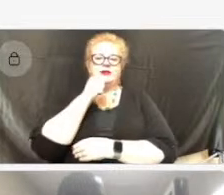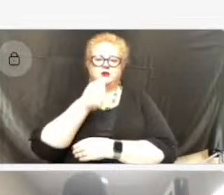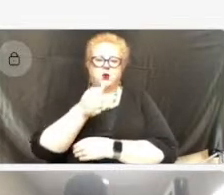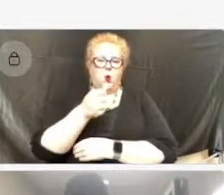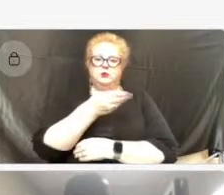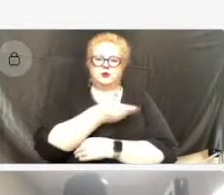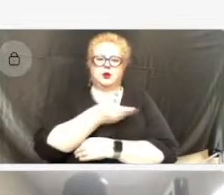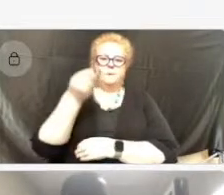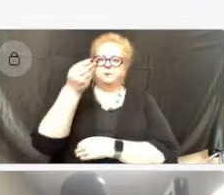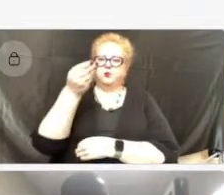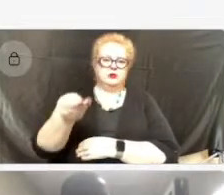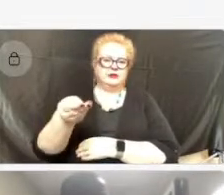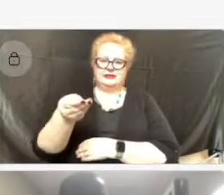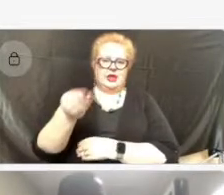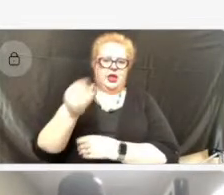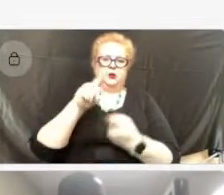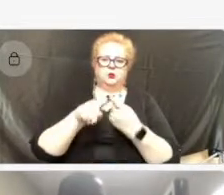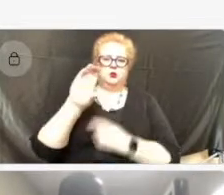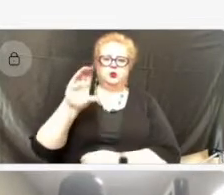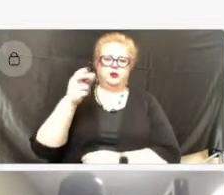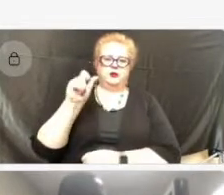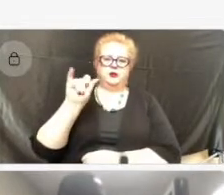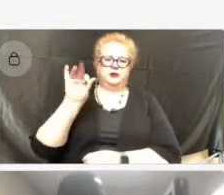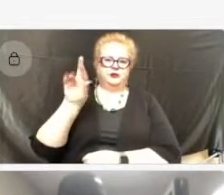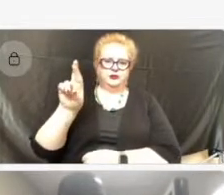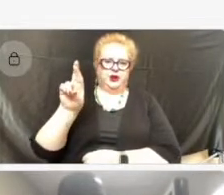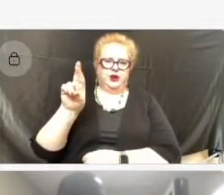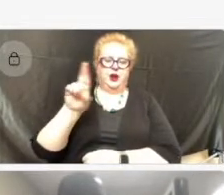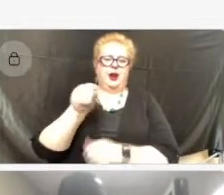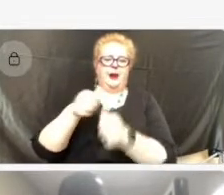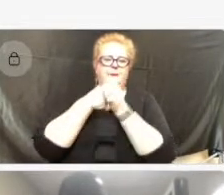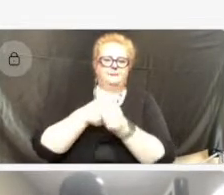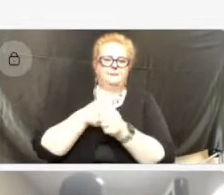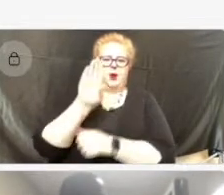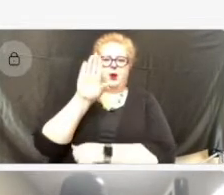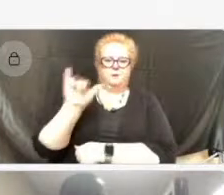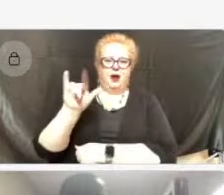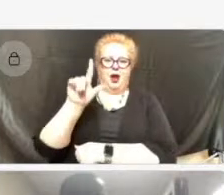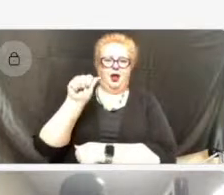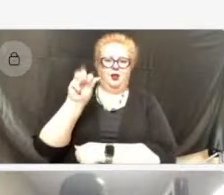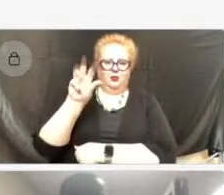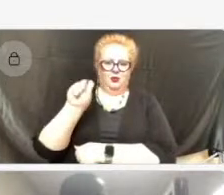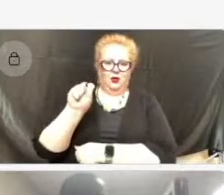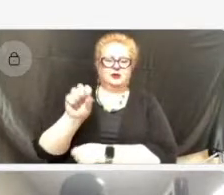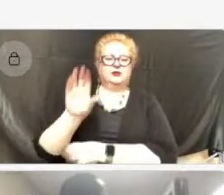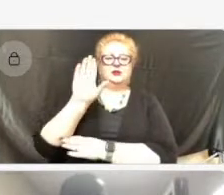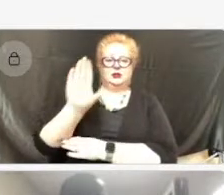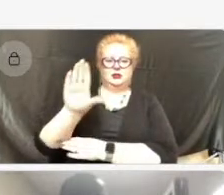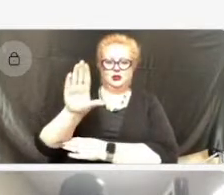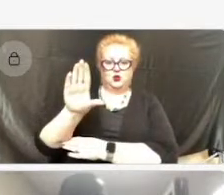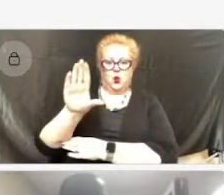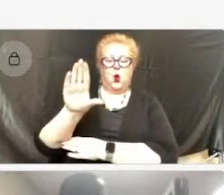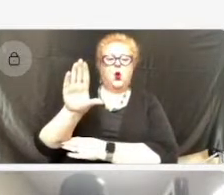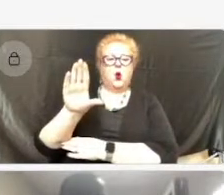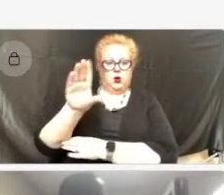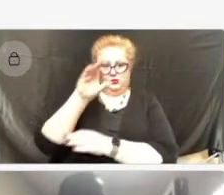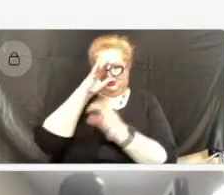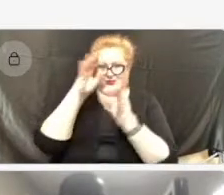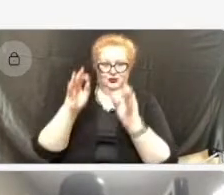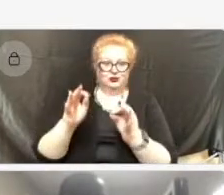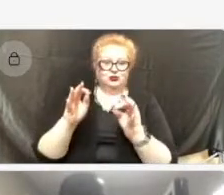the chair, and per the bylaws, it is the chair's discretion at that